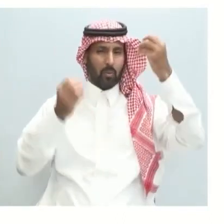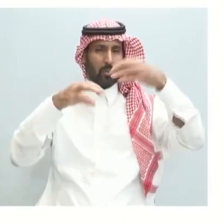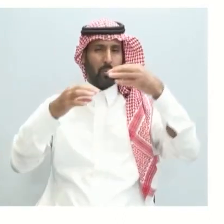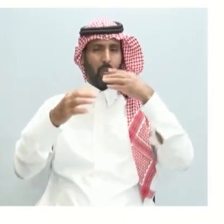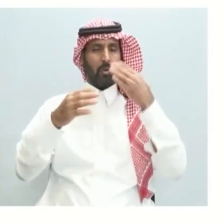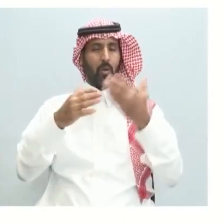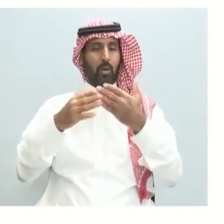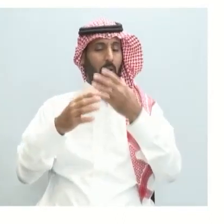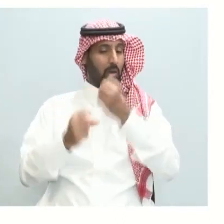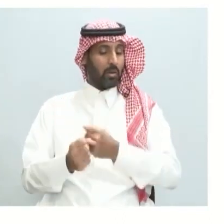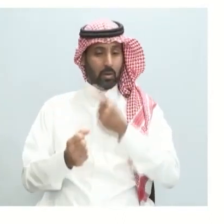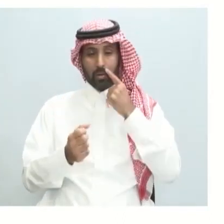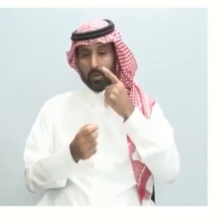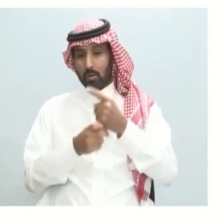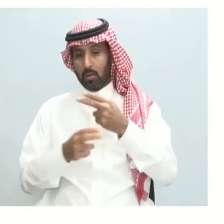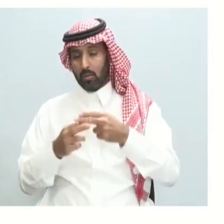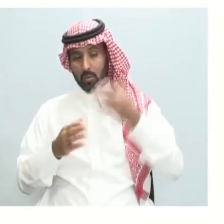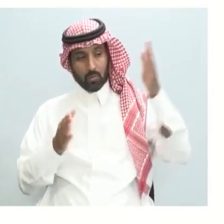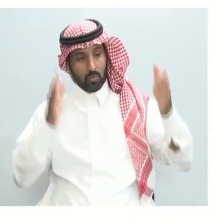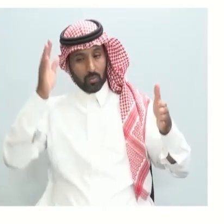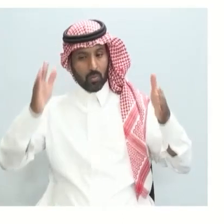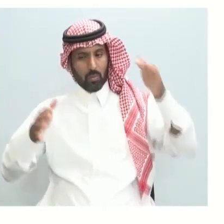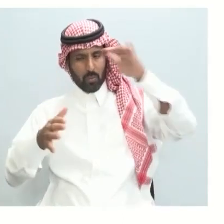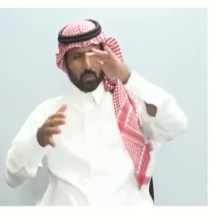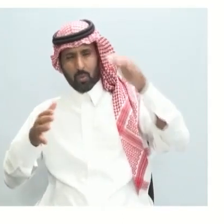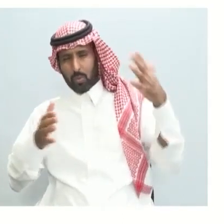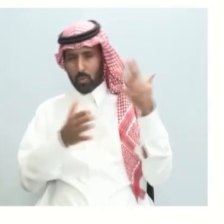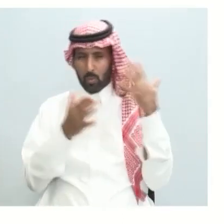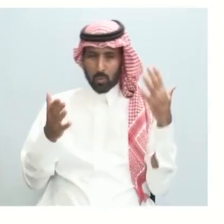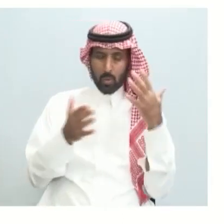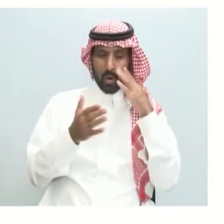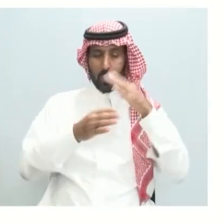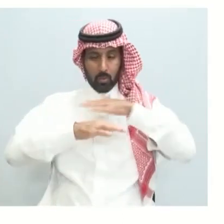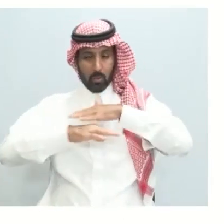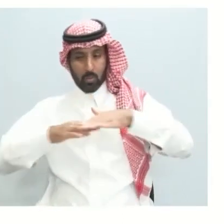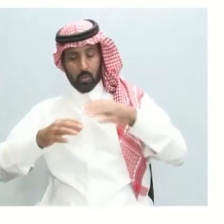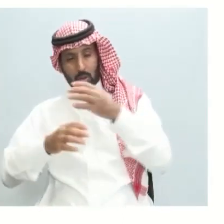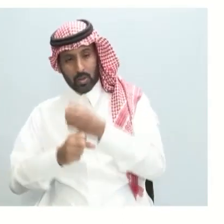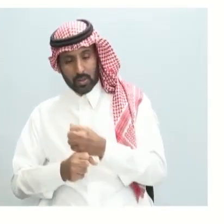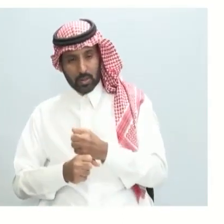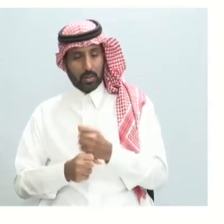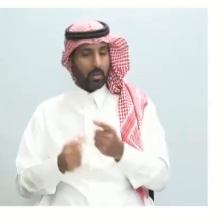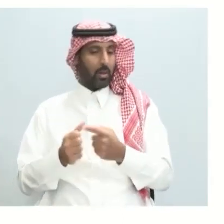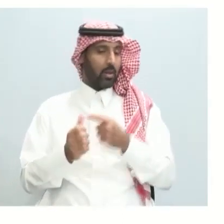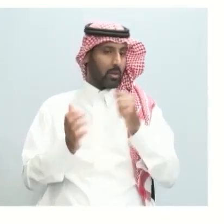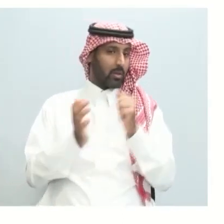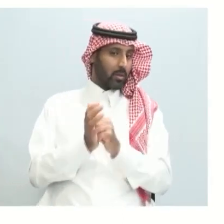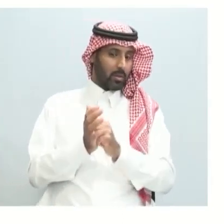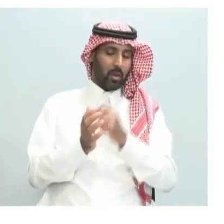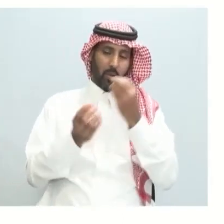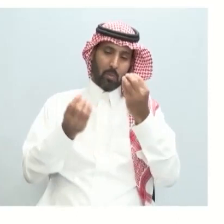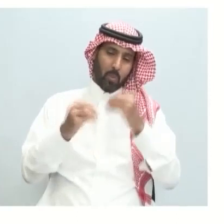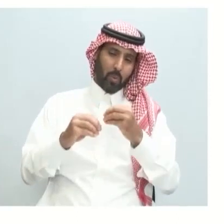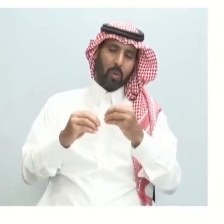out? Is it just four walls to keep out the wind? Floors to keep the cold? Yes, but a home is more than